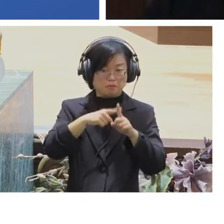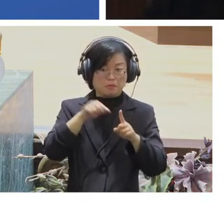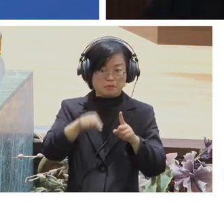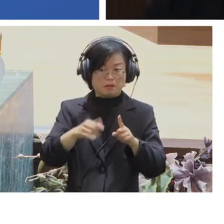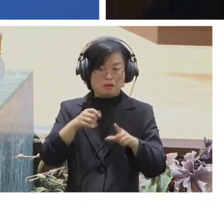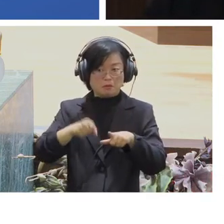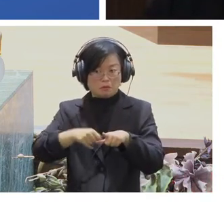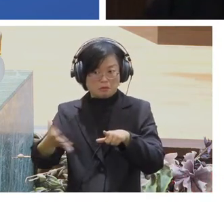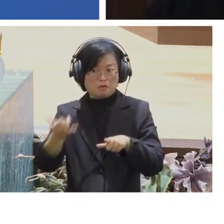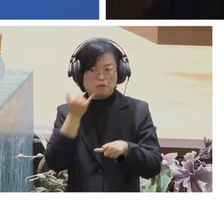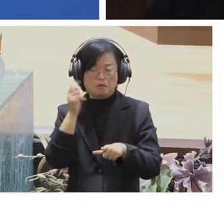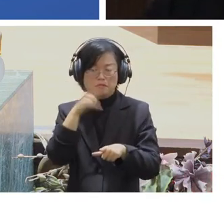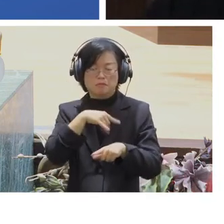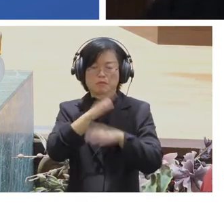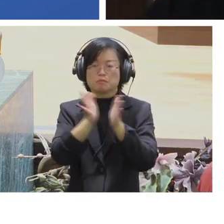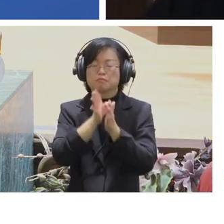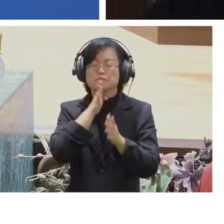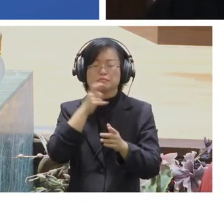No?